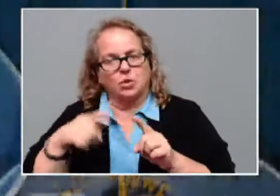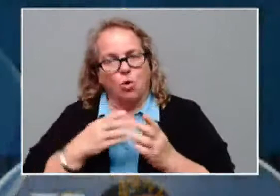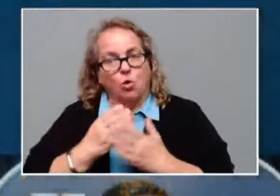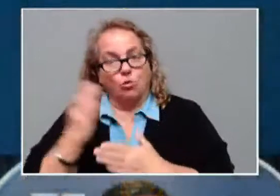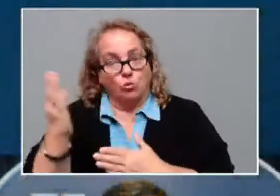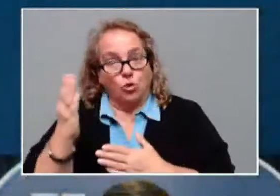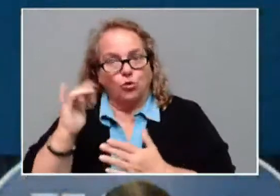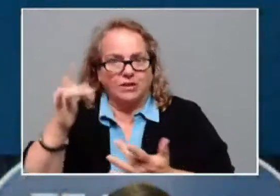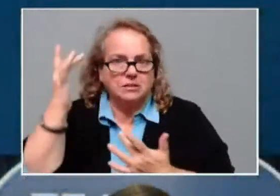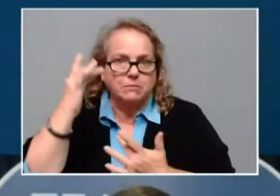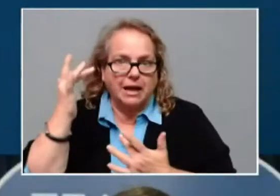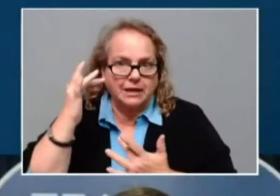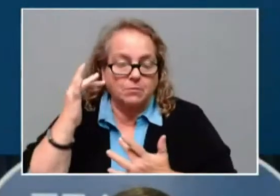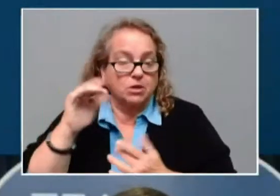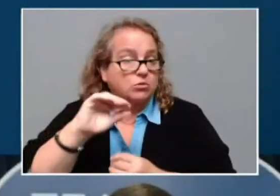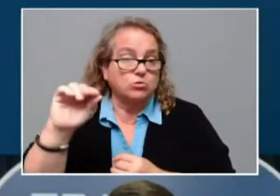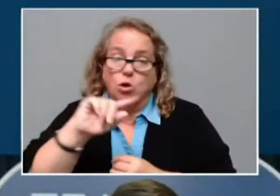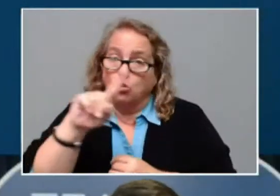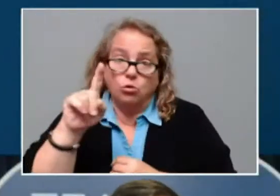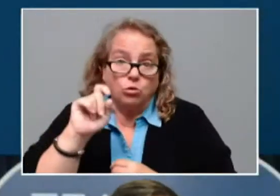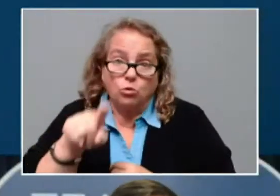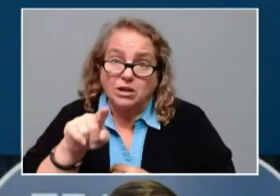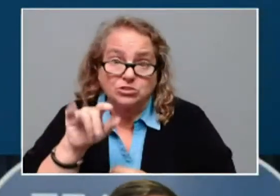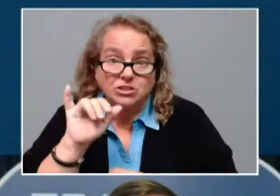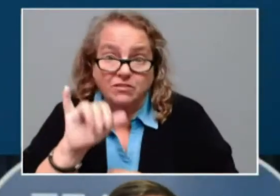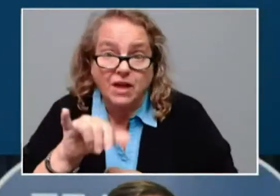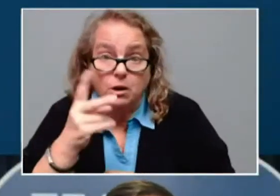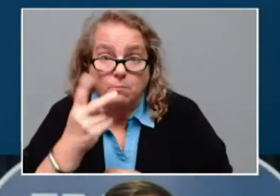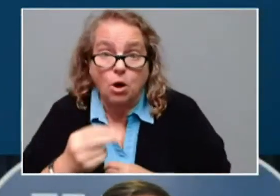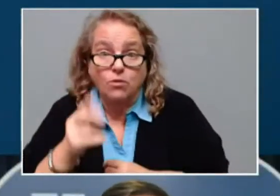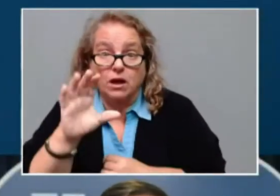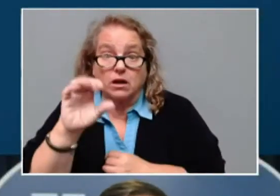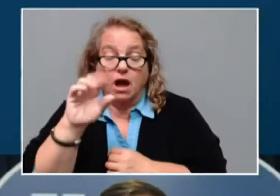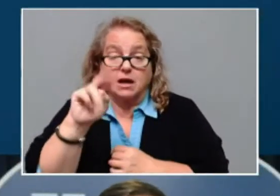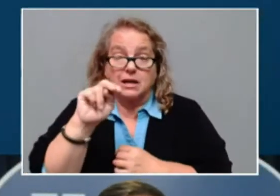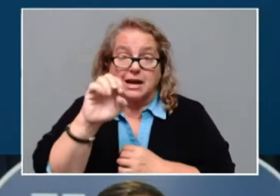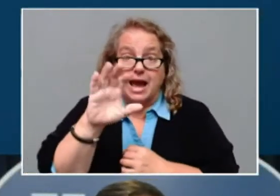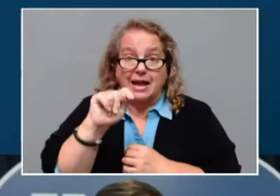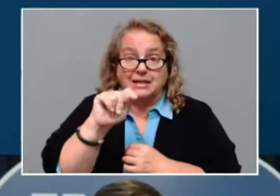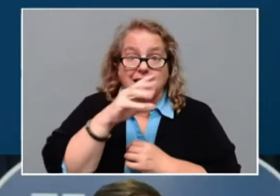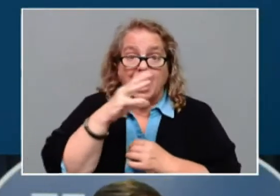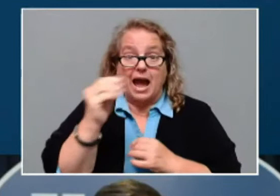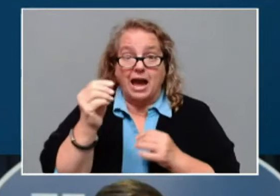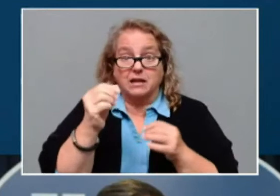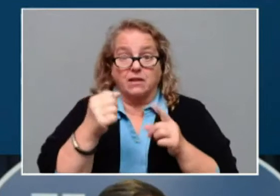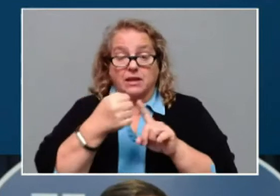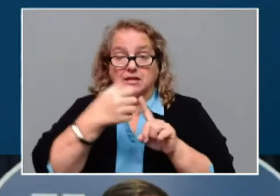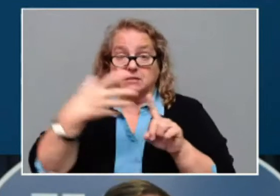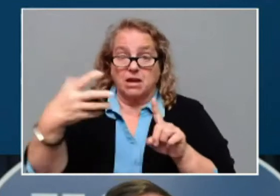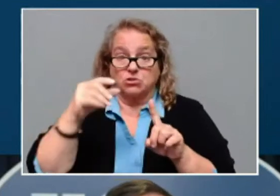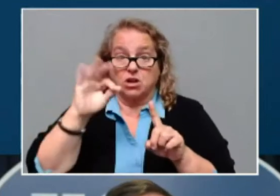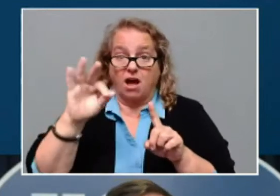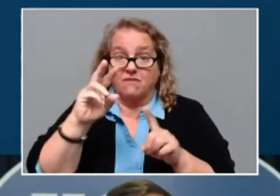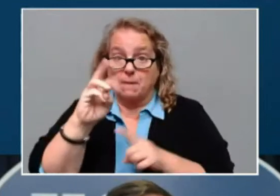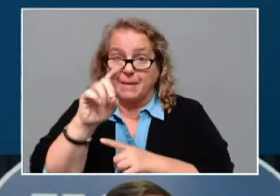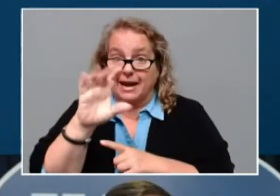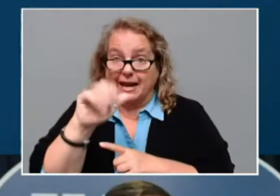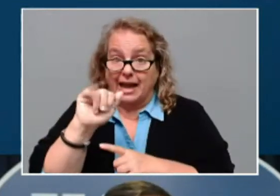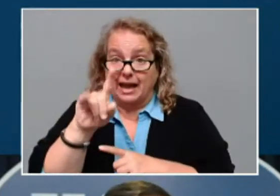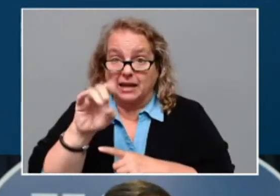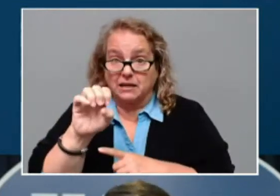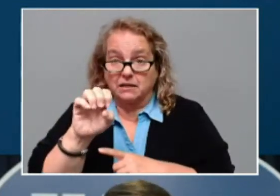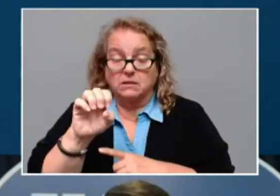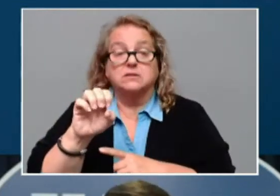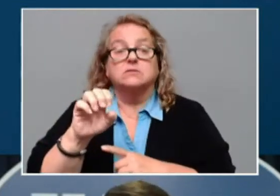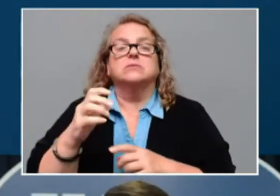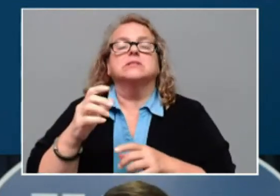question that both Connect and the expansion of Medicaid saved thousands of lives